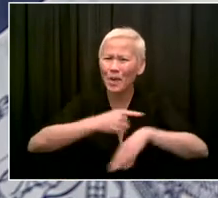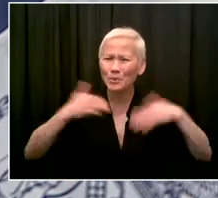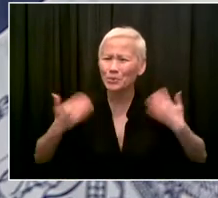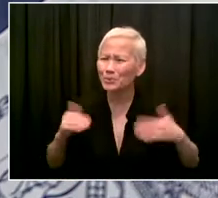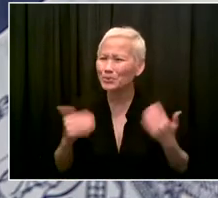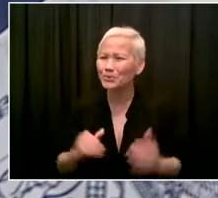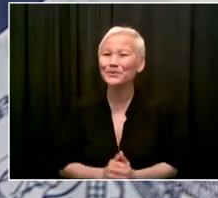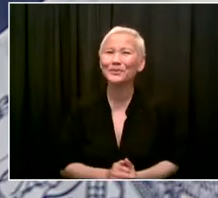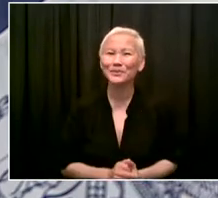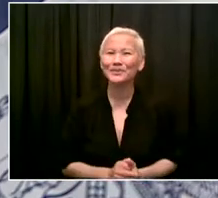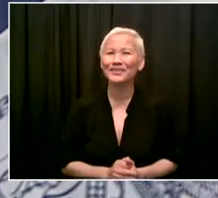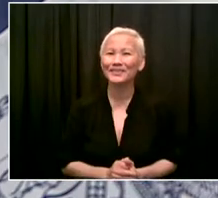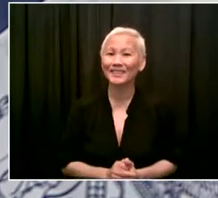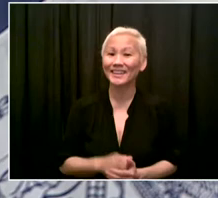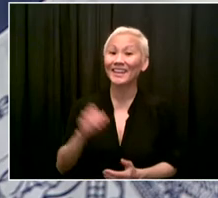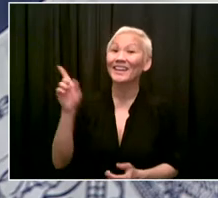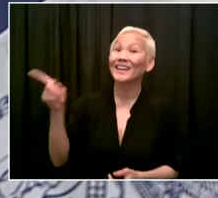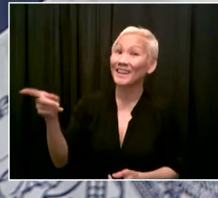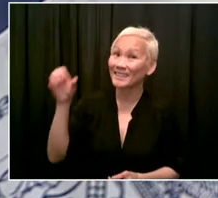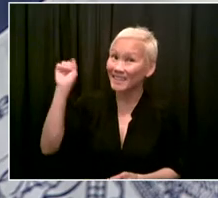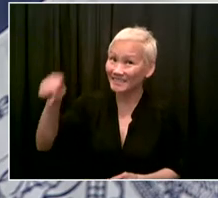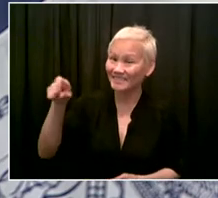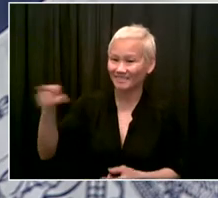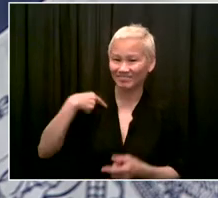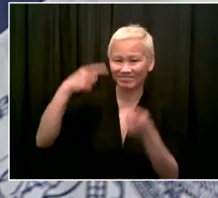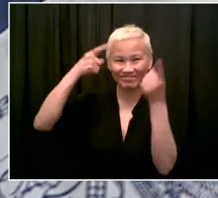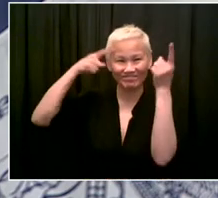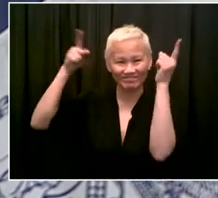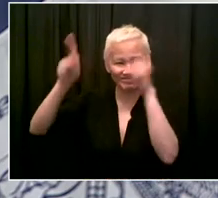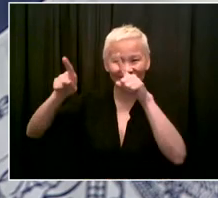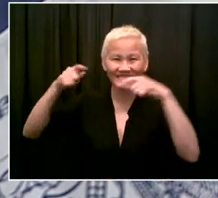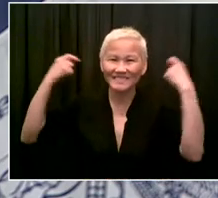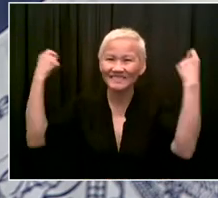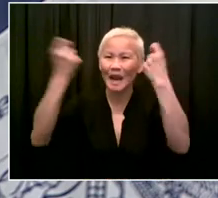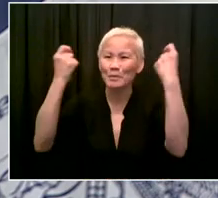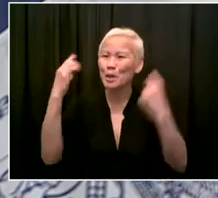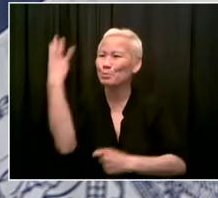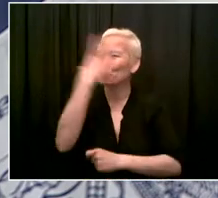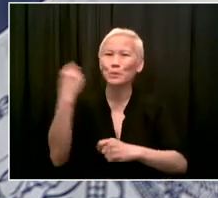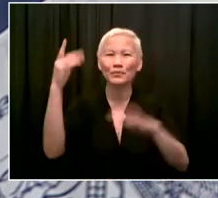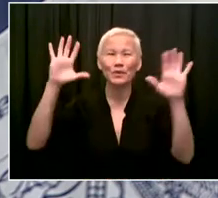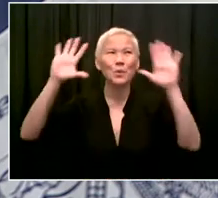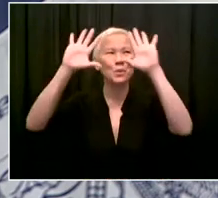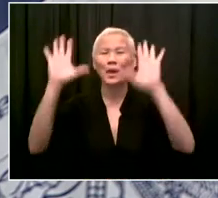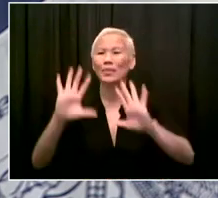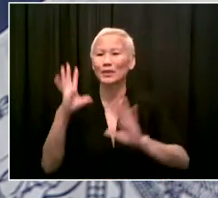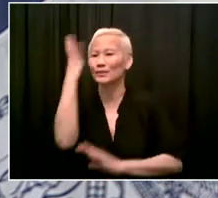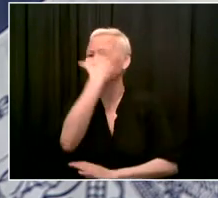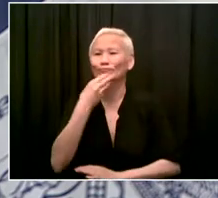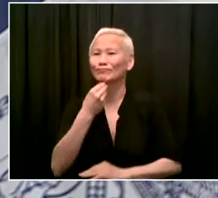I both like to celebrate the blessings of nature. It's an incredibly beautiful day in New York City.